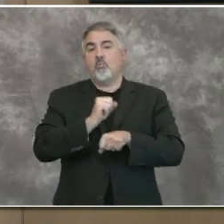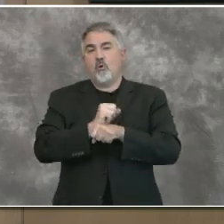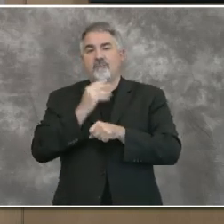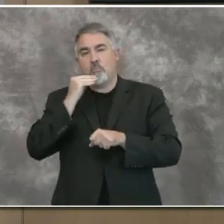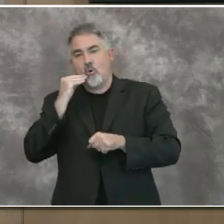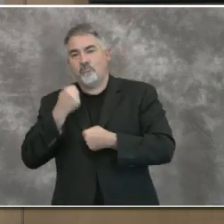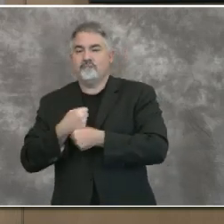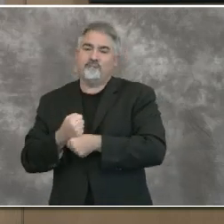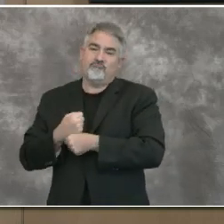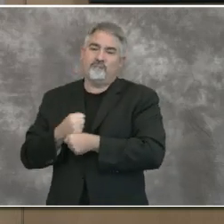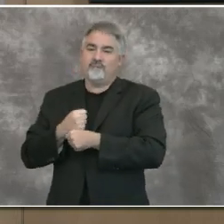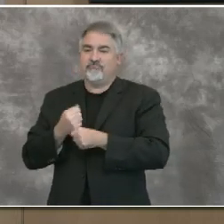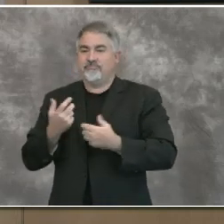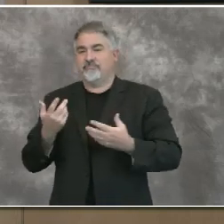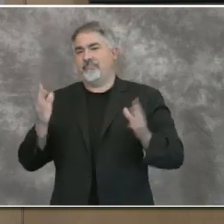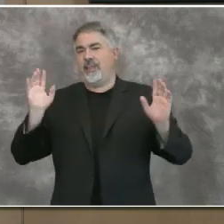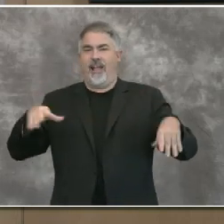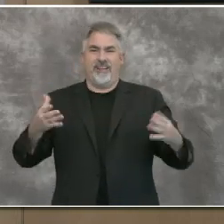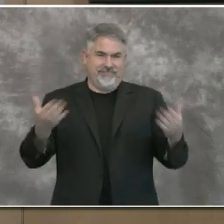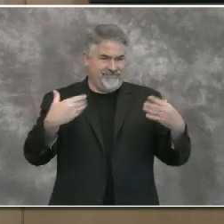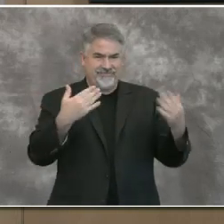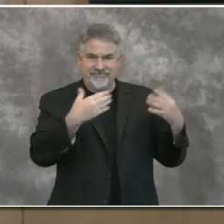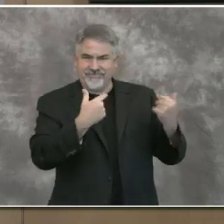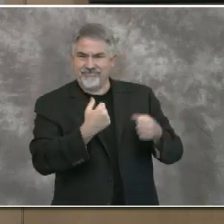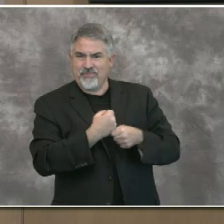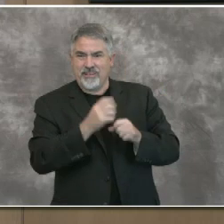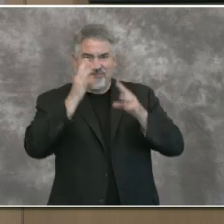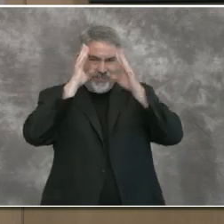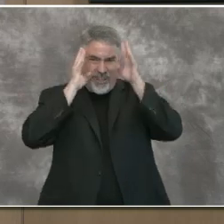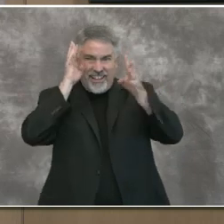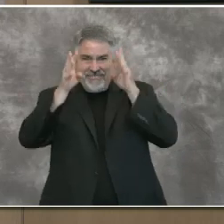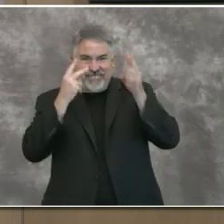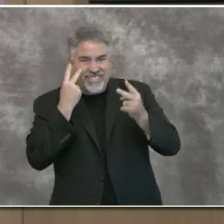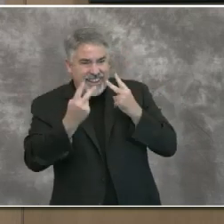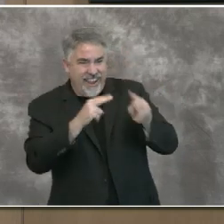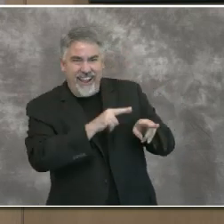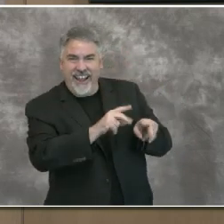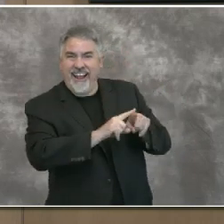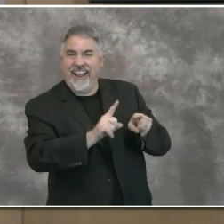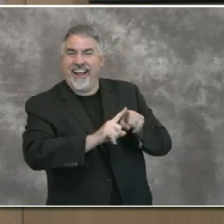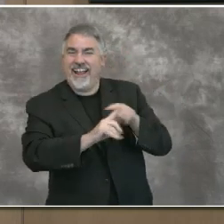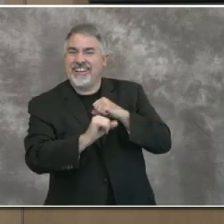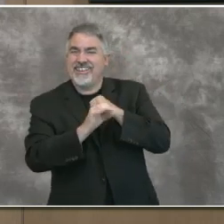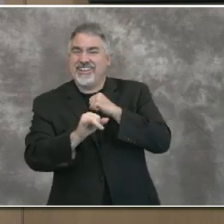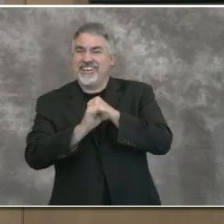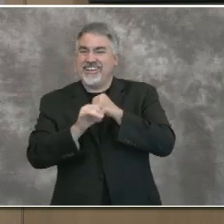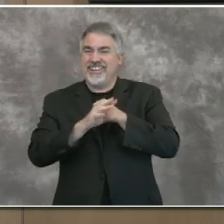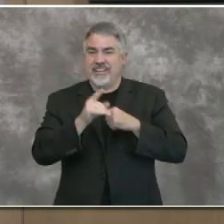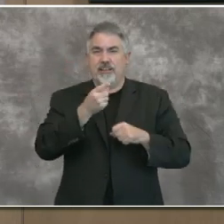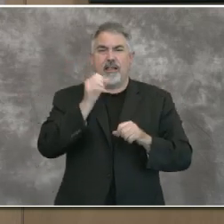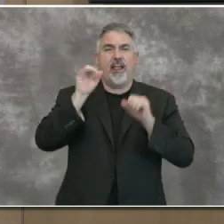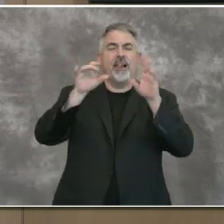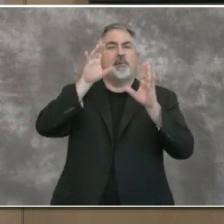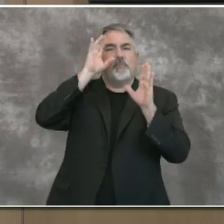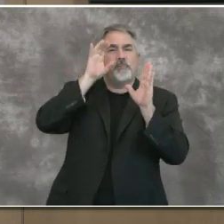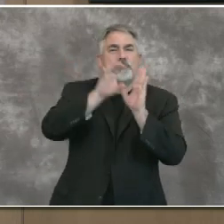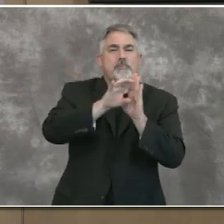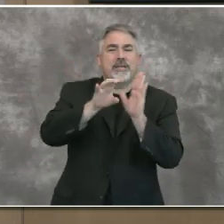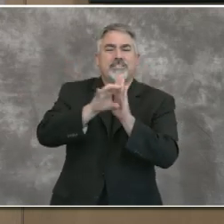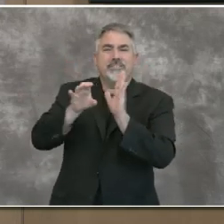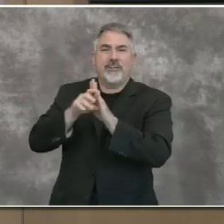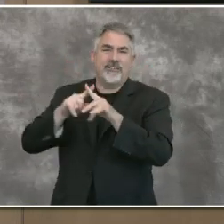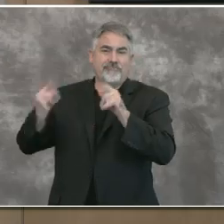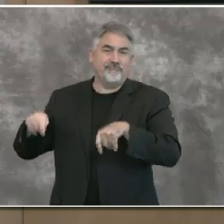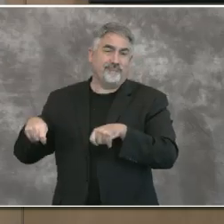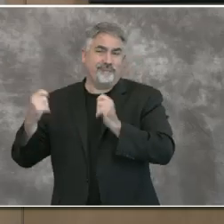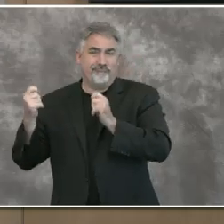you to participate in the creation of this campaign. Submit a photo of yourself holding a sign that shares who